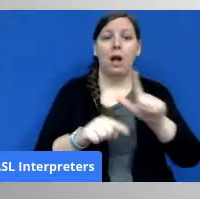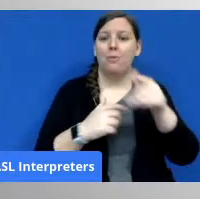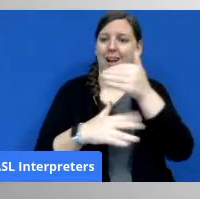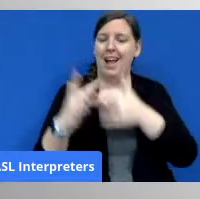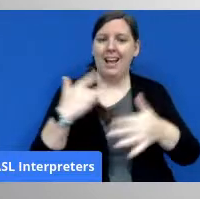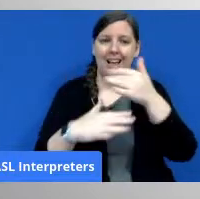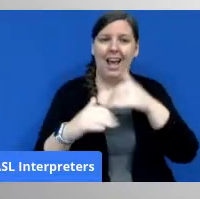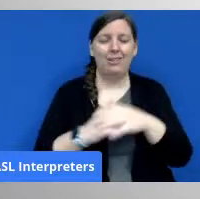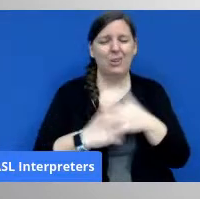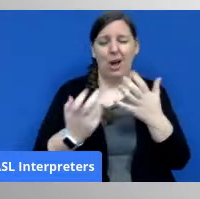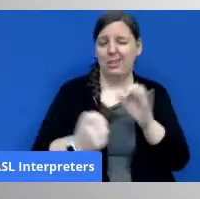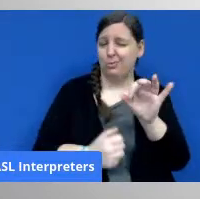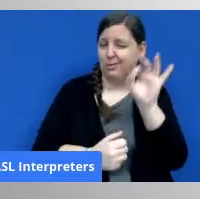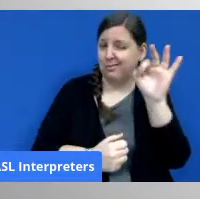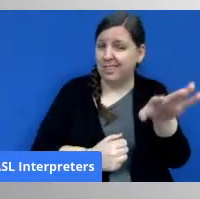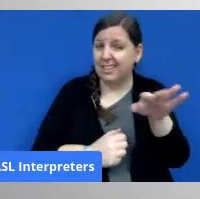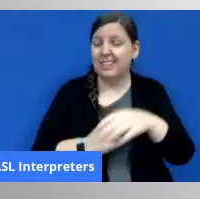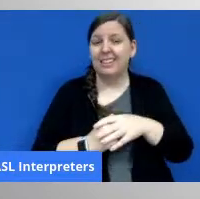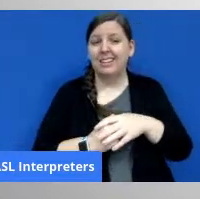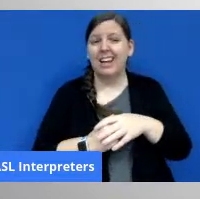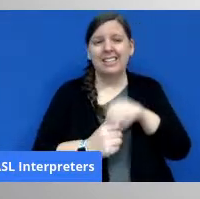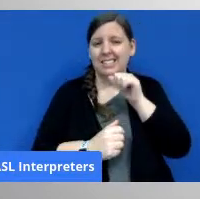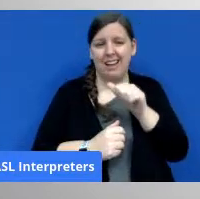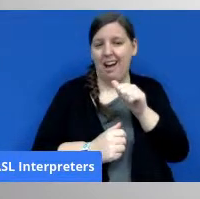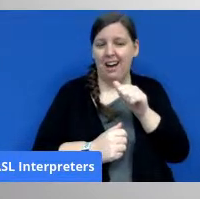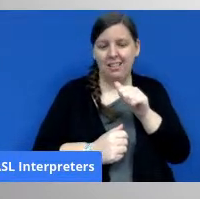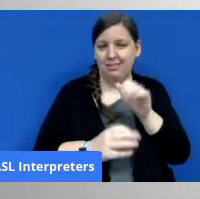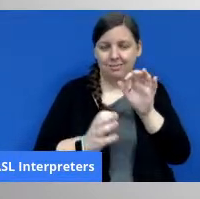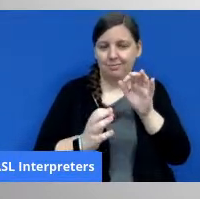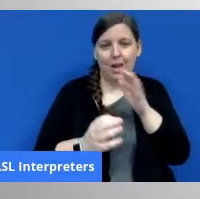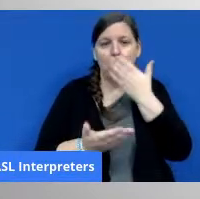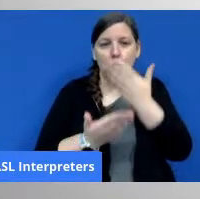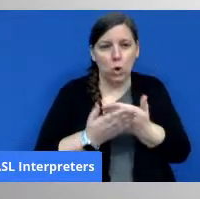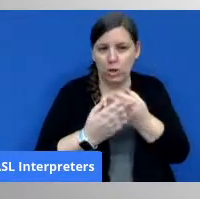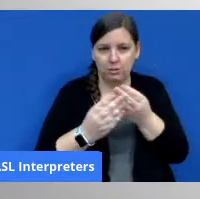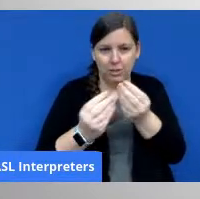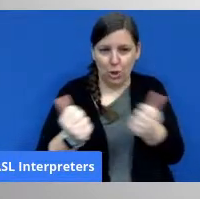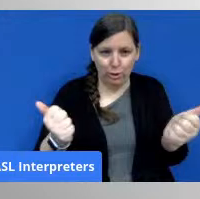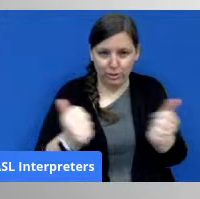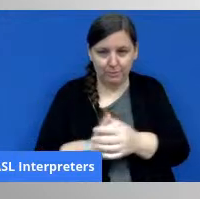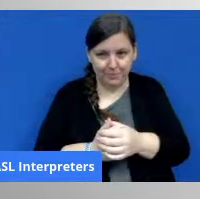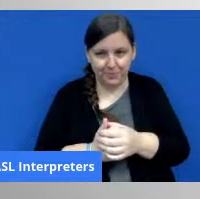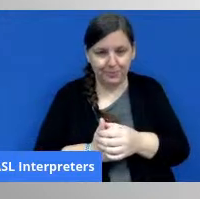throw that out there, that it's not necessarily the solution. Well,